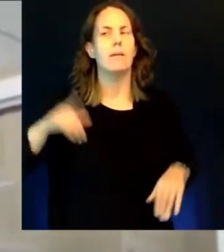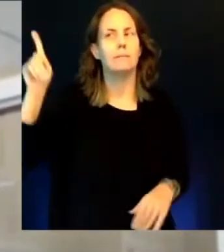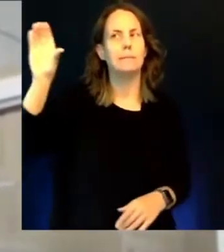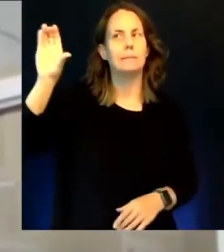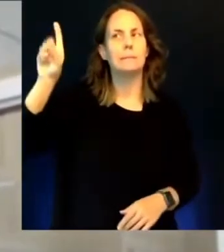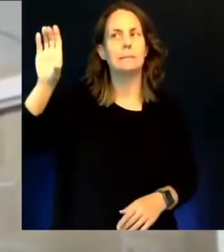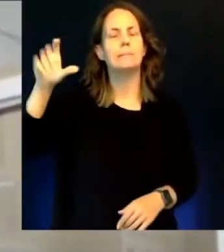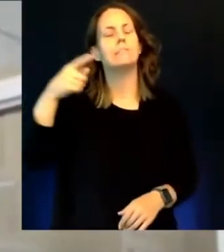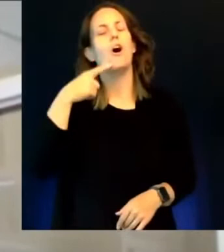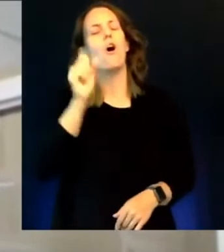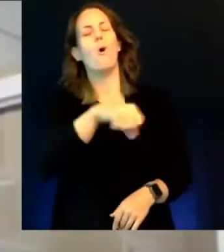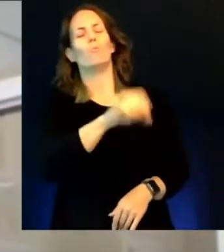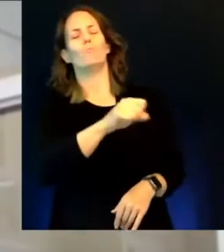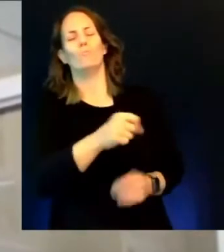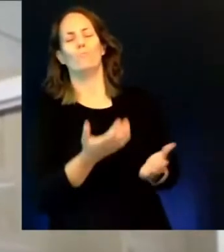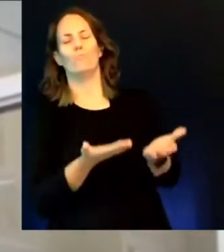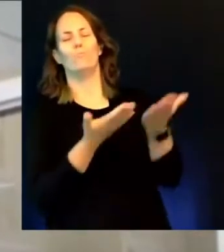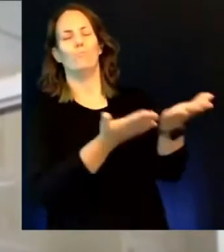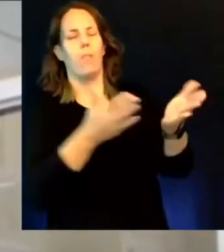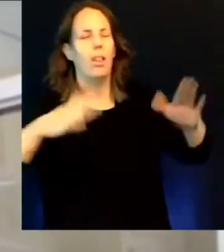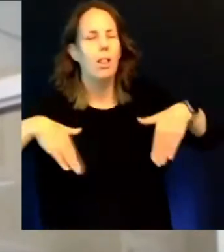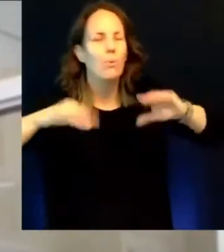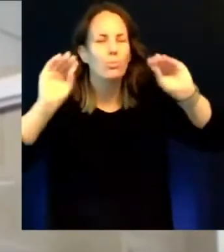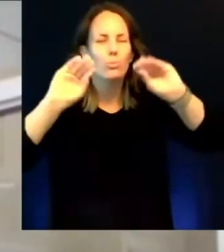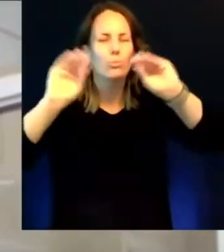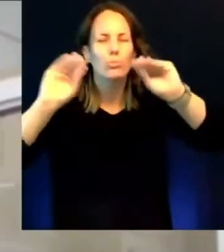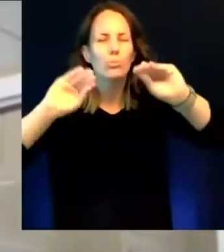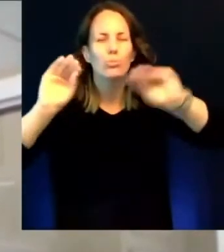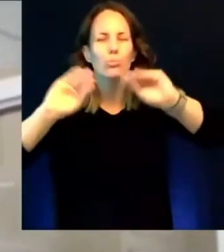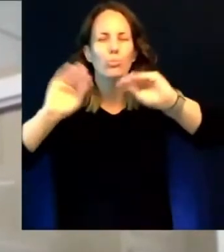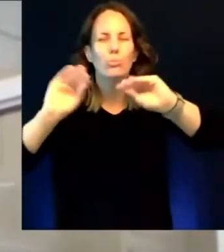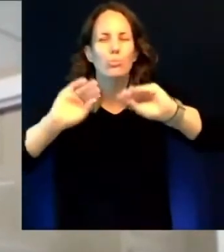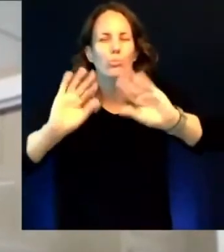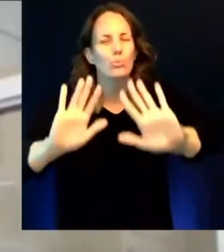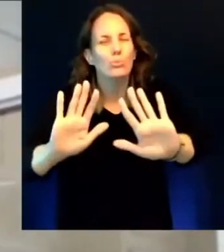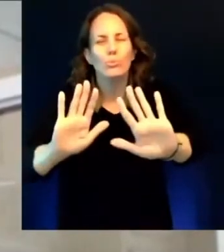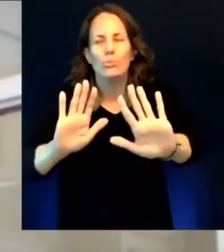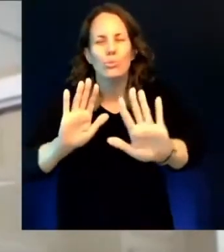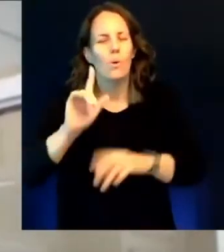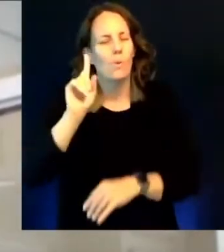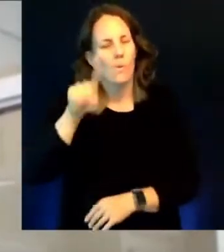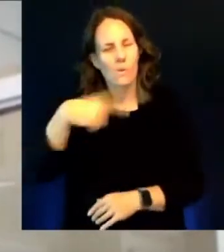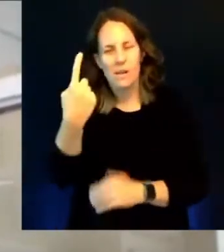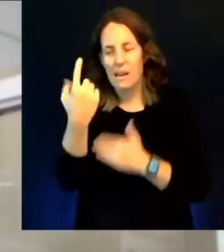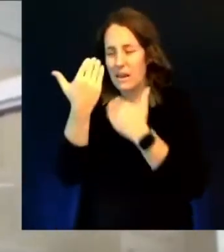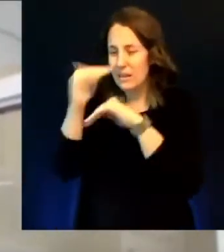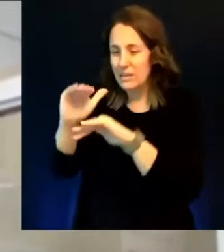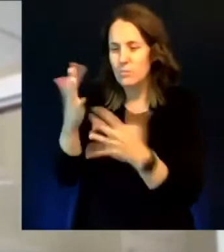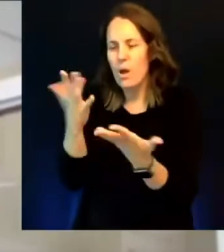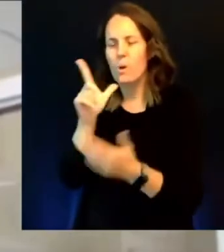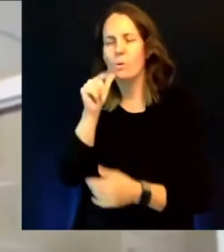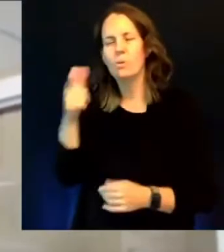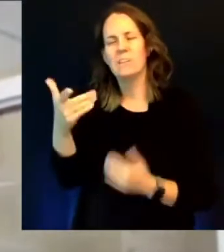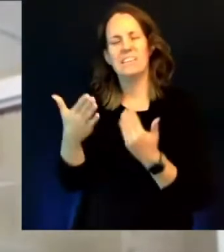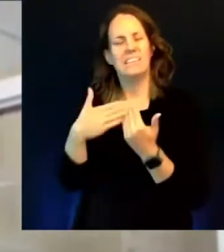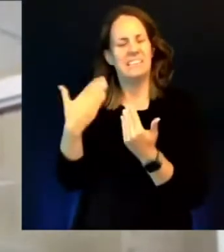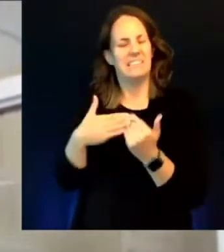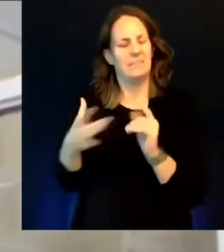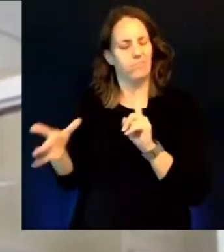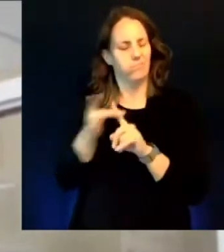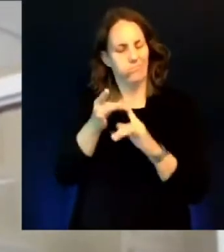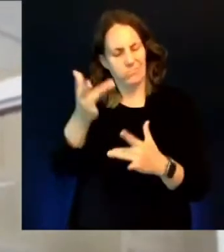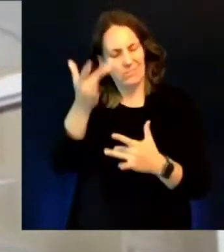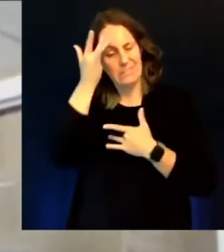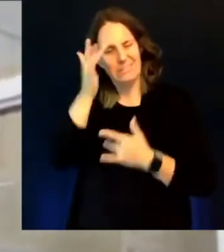booster doses except for immunocompromised people. But the news release yesterday that came from the federal government,